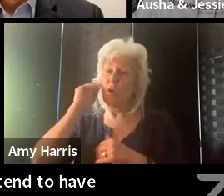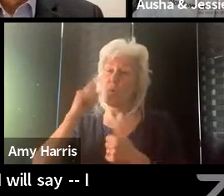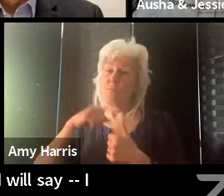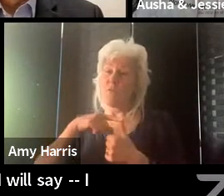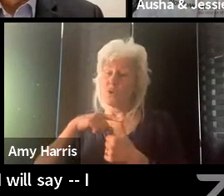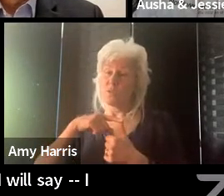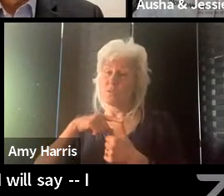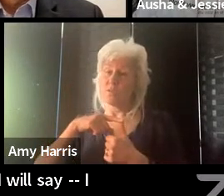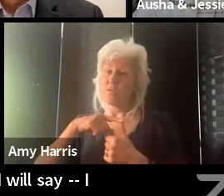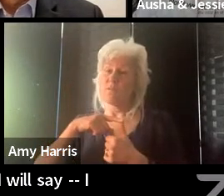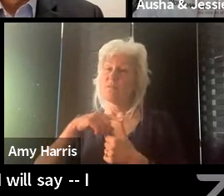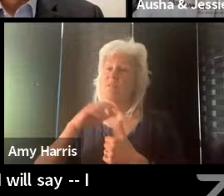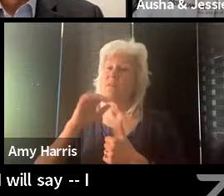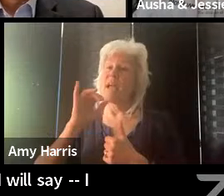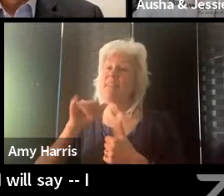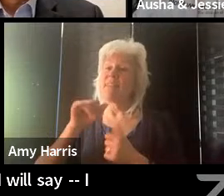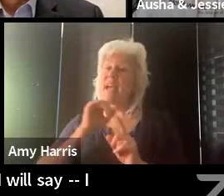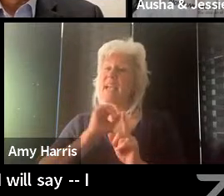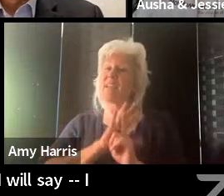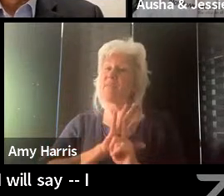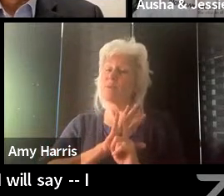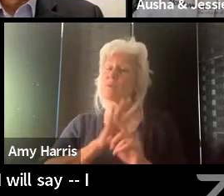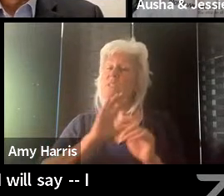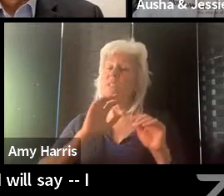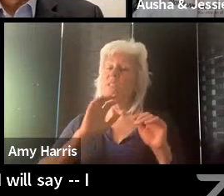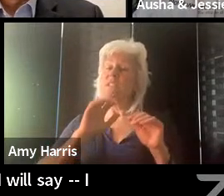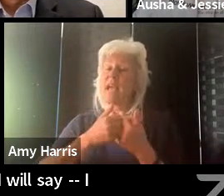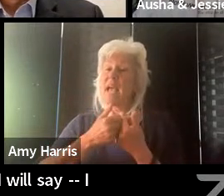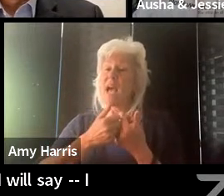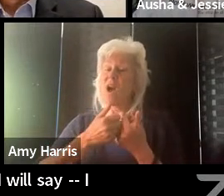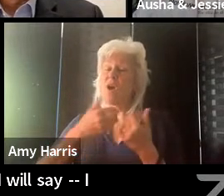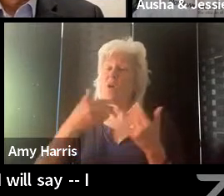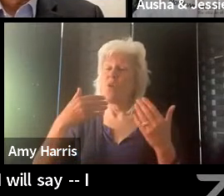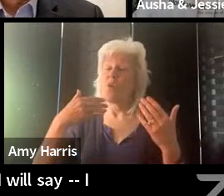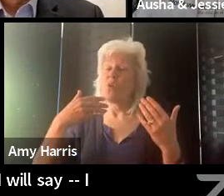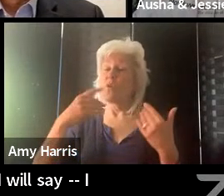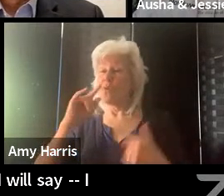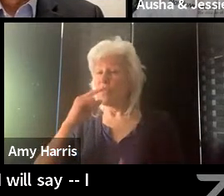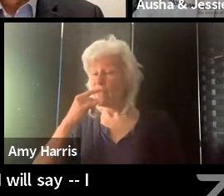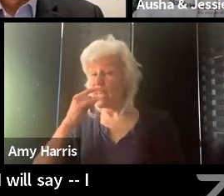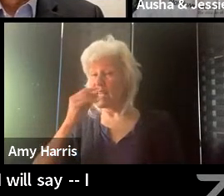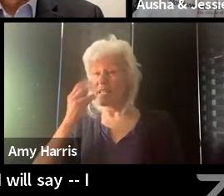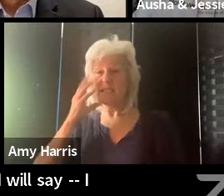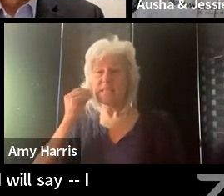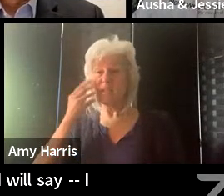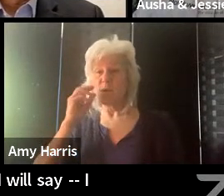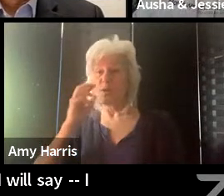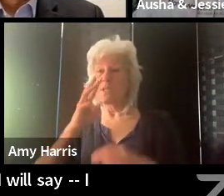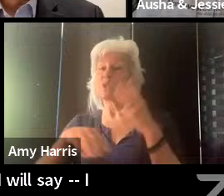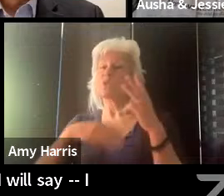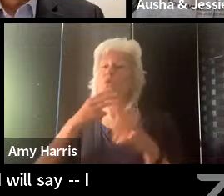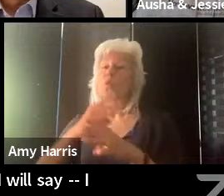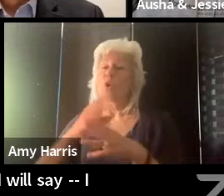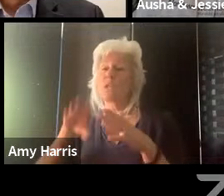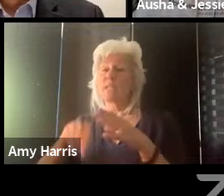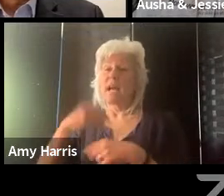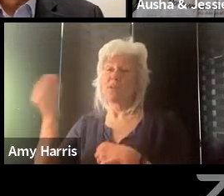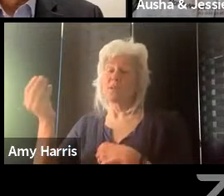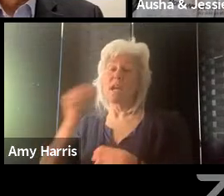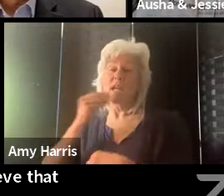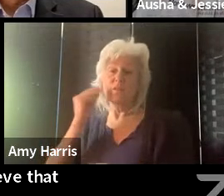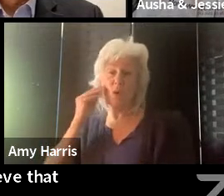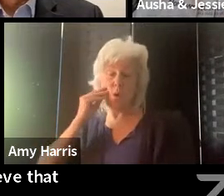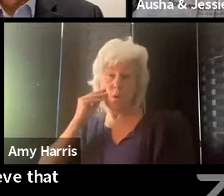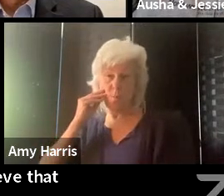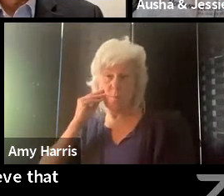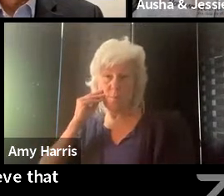I believe that that influences how the youth experience the world around them outside of the home. I also